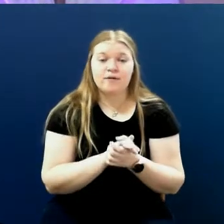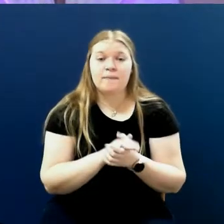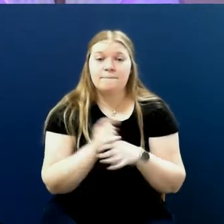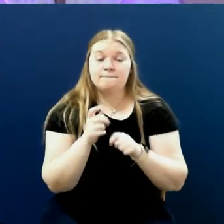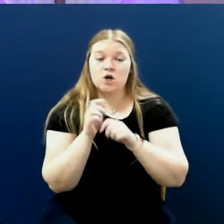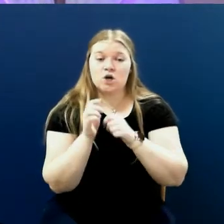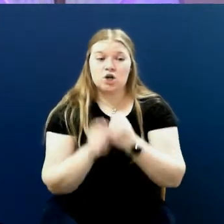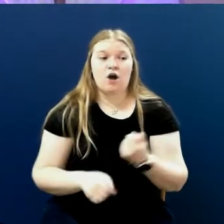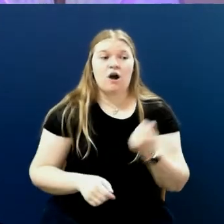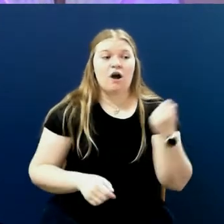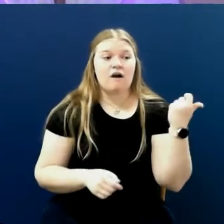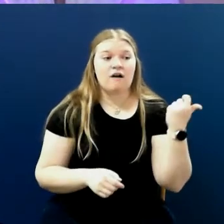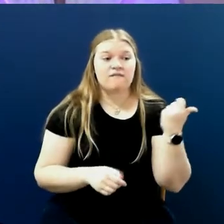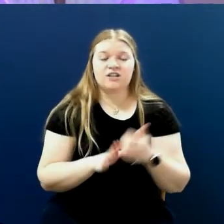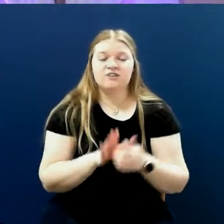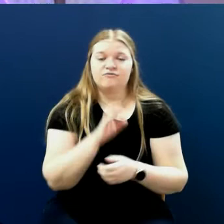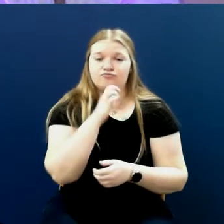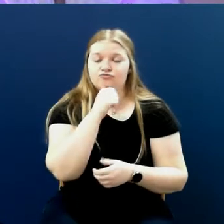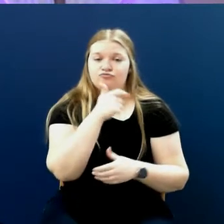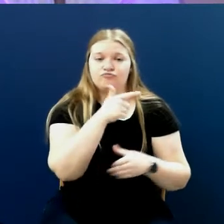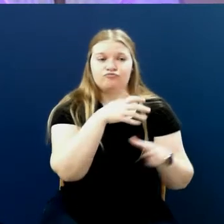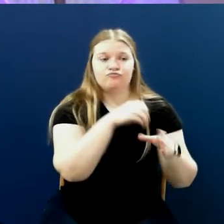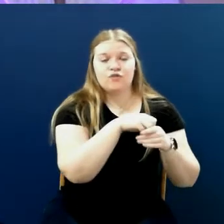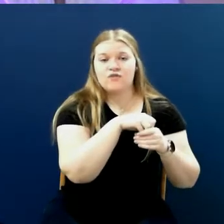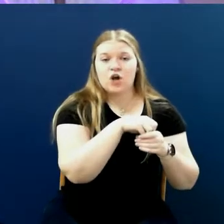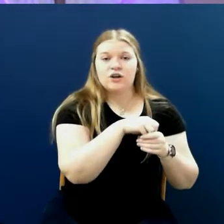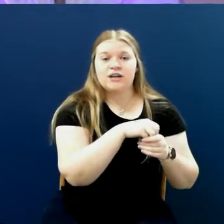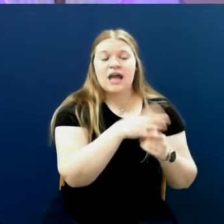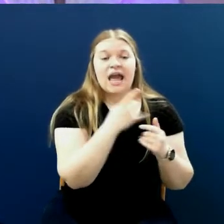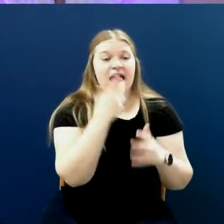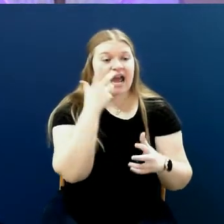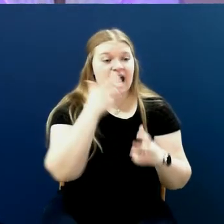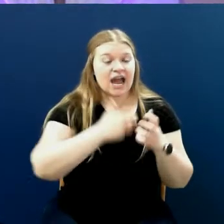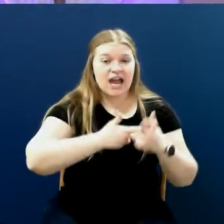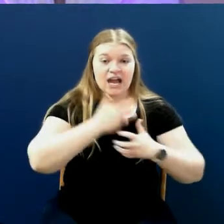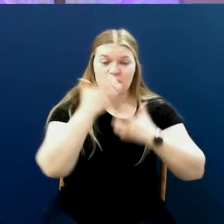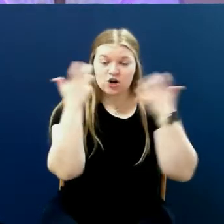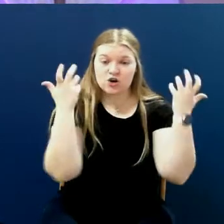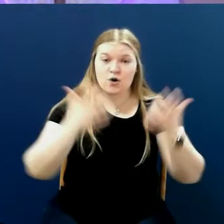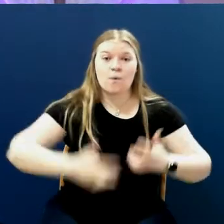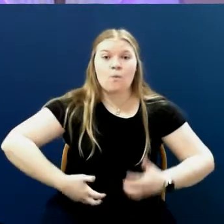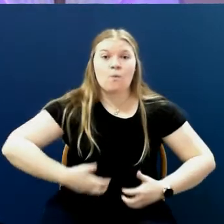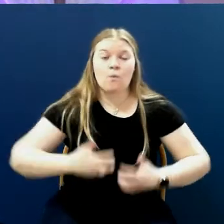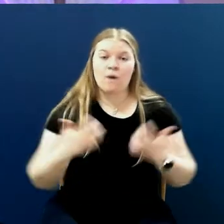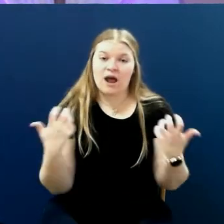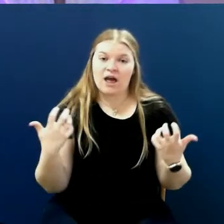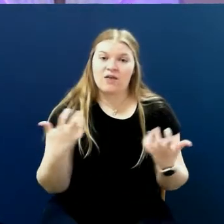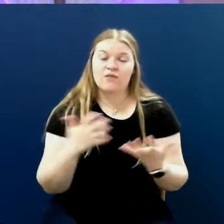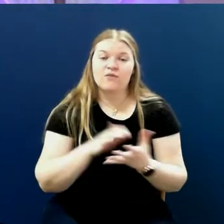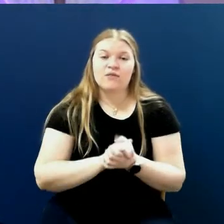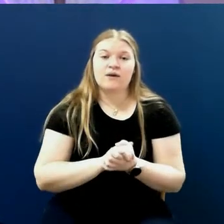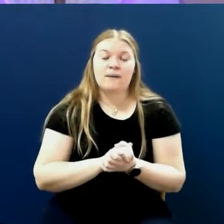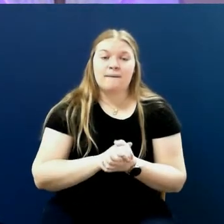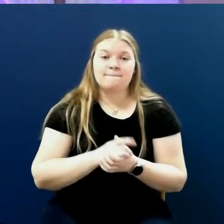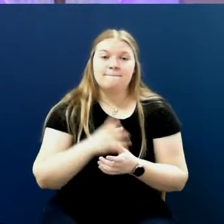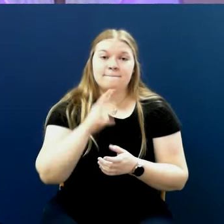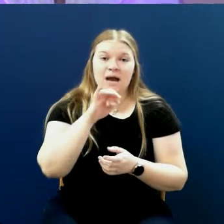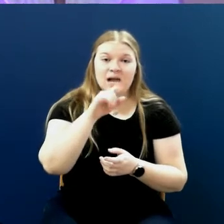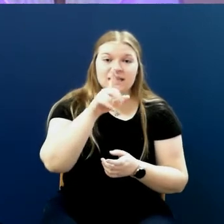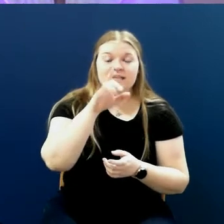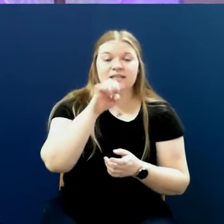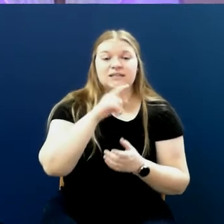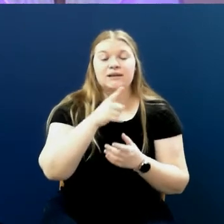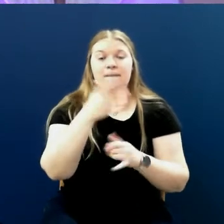off, to not have anything to do with anger, wrath, malice, blasphemy,